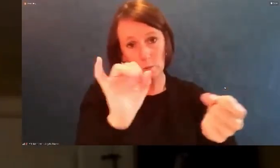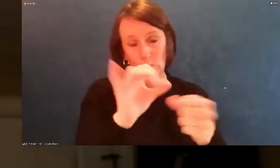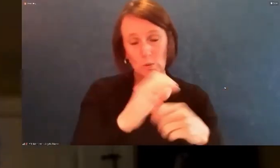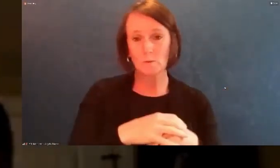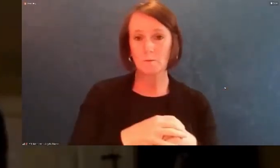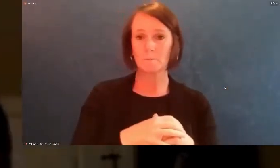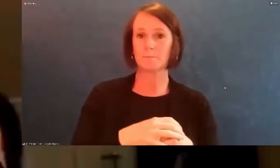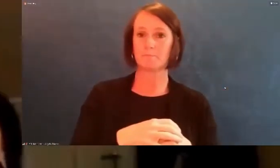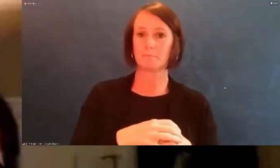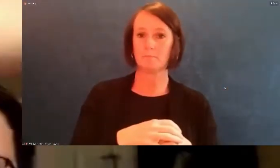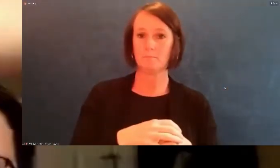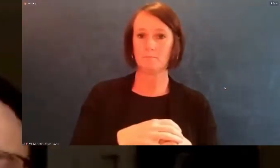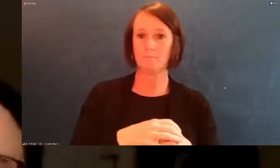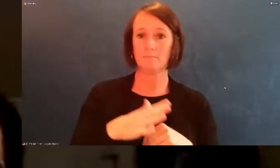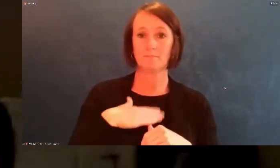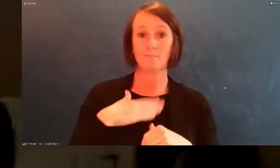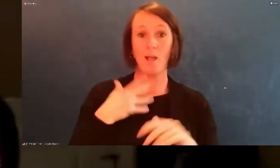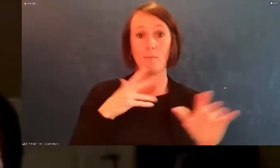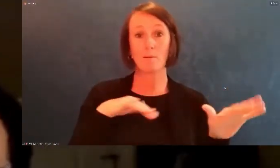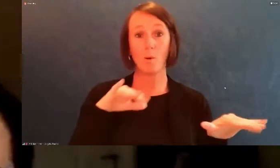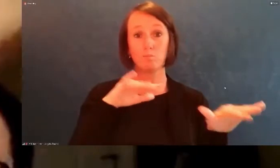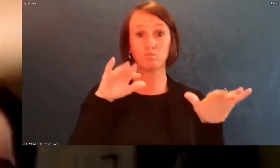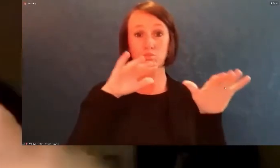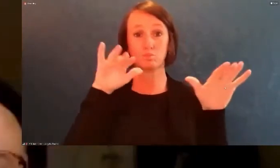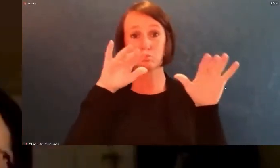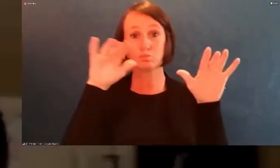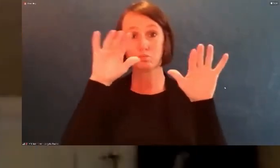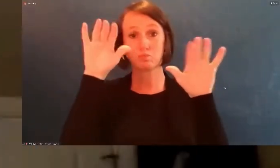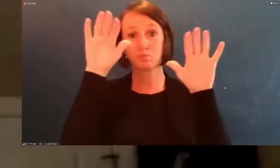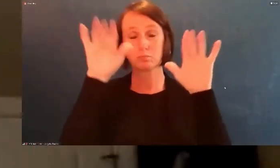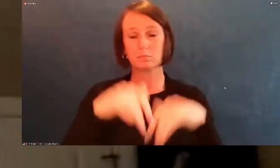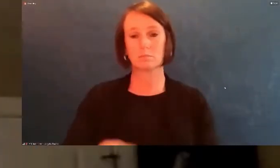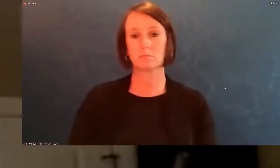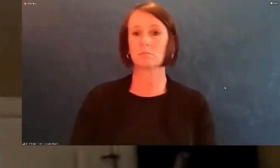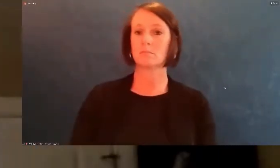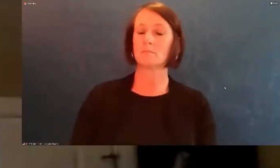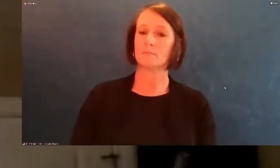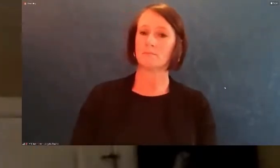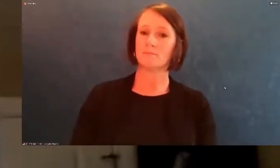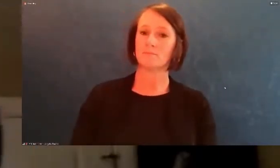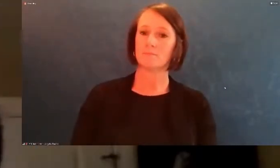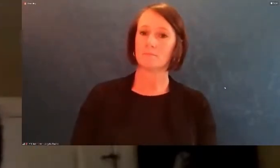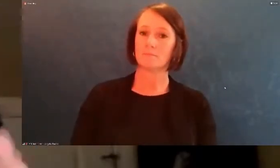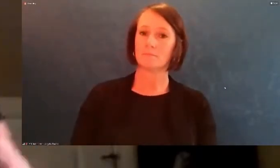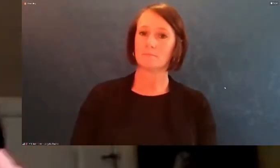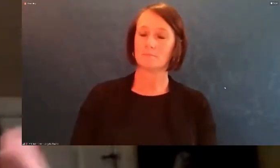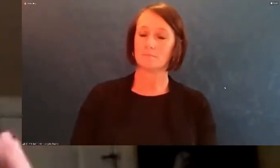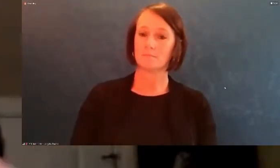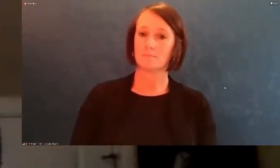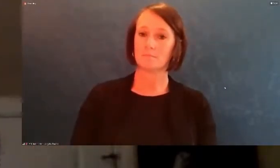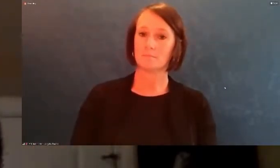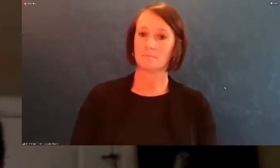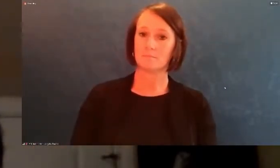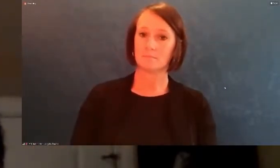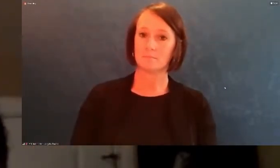they're just happy. They'll just start flapping their little tails and start making their way across the sky, right? Now, if you have chapped lips and you chew your